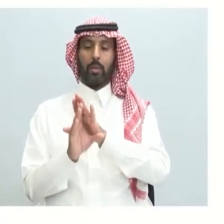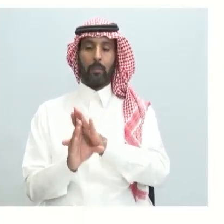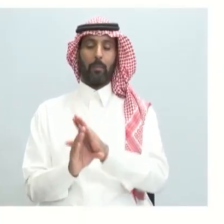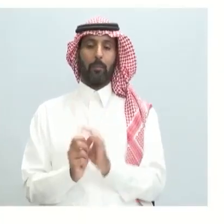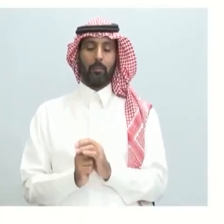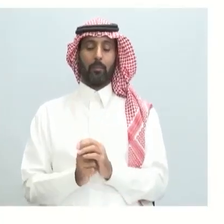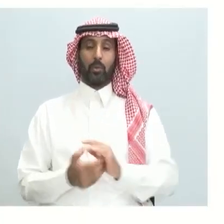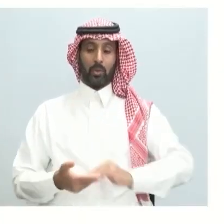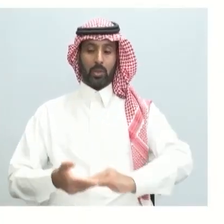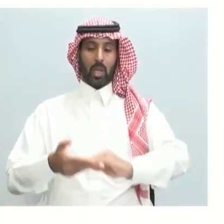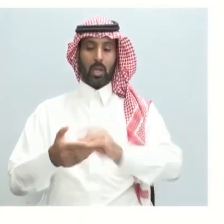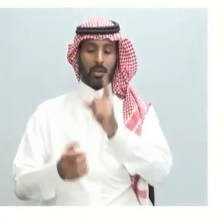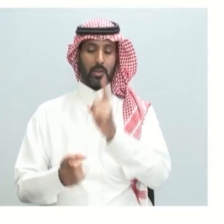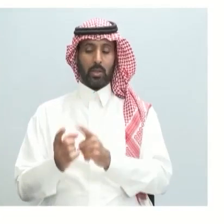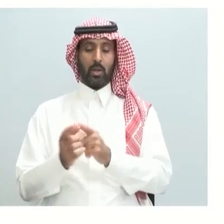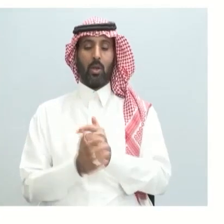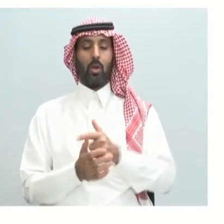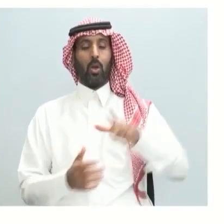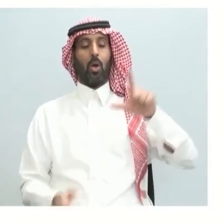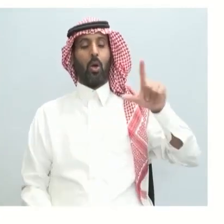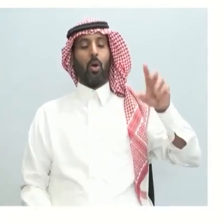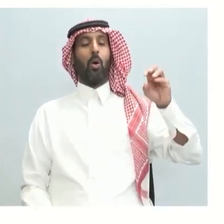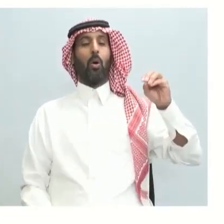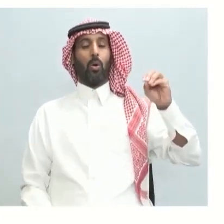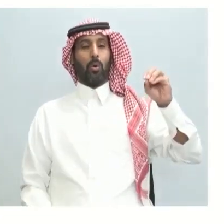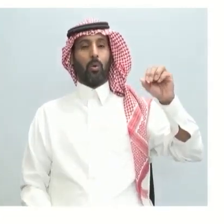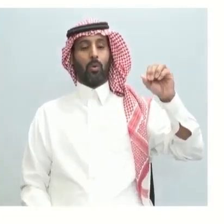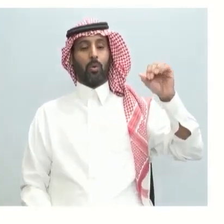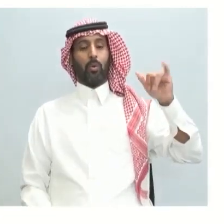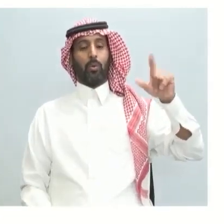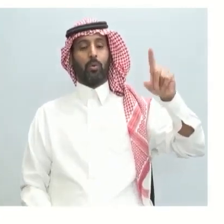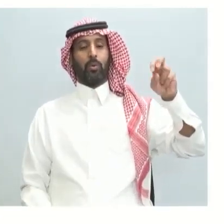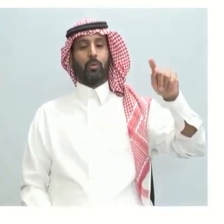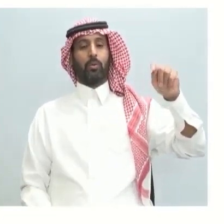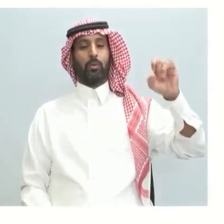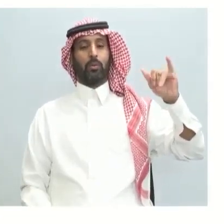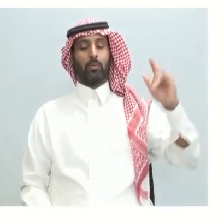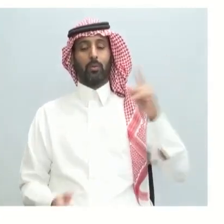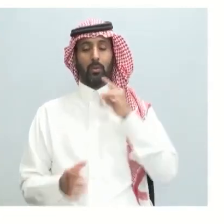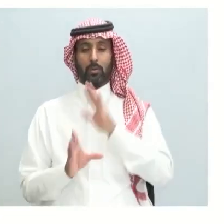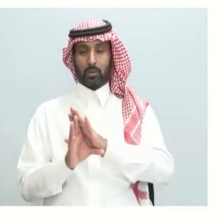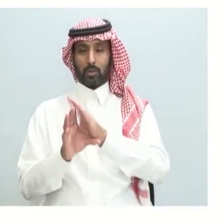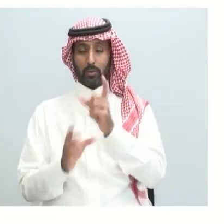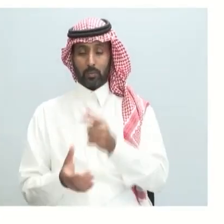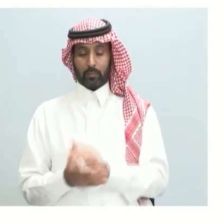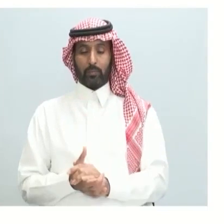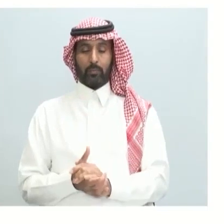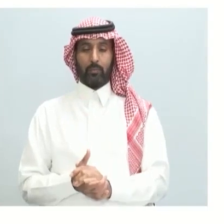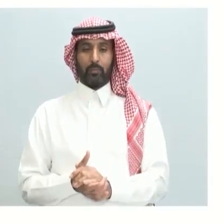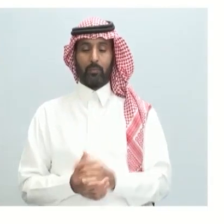Very good. So it's the word loyalty. Loyalty, loyal to someone is to always give them your support. So